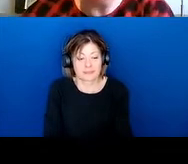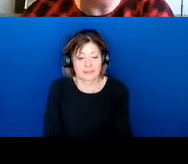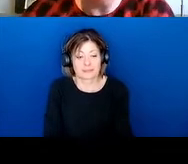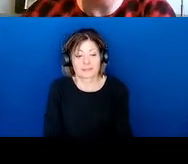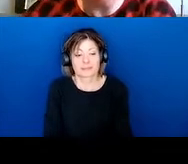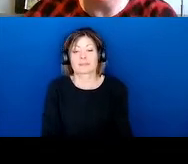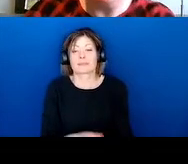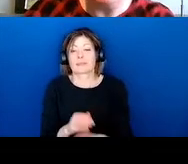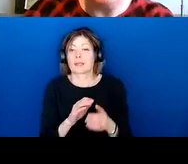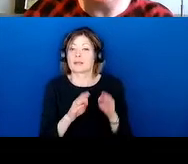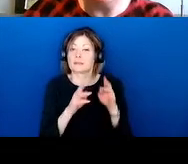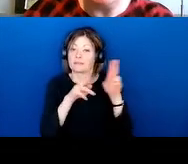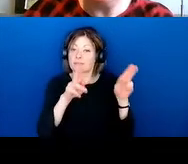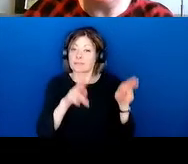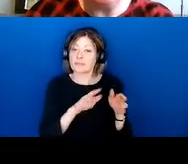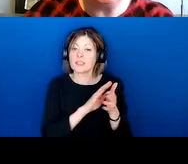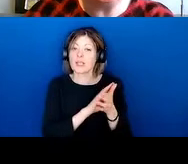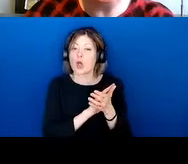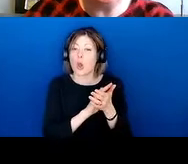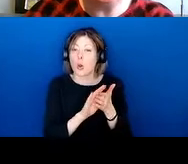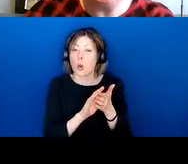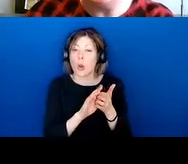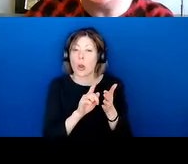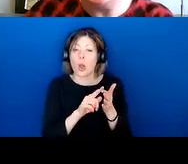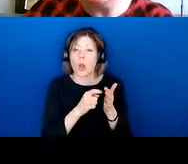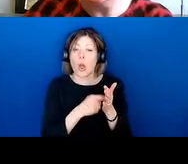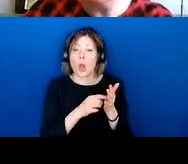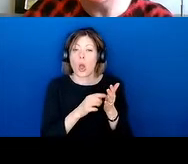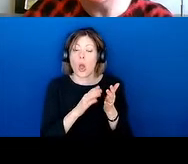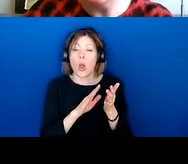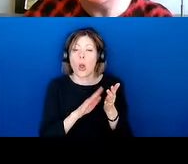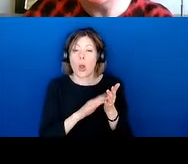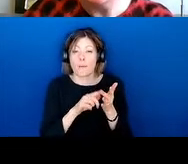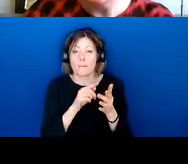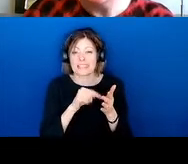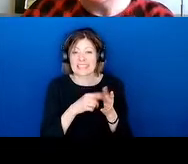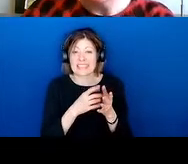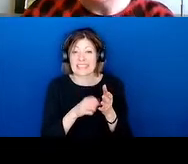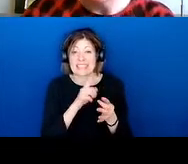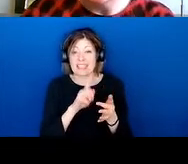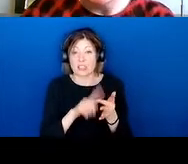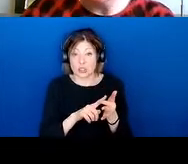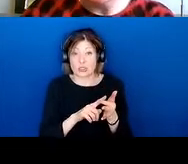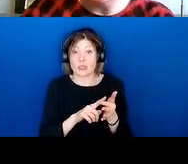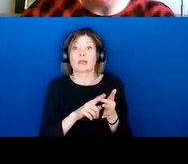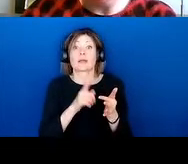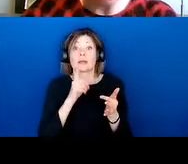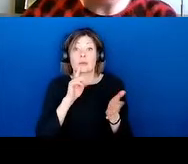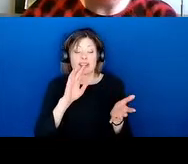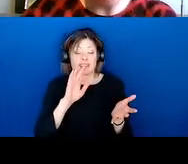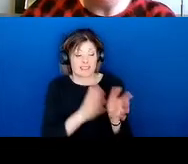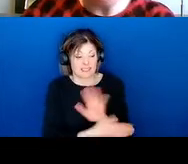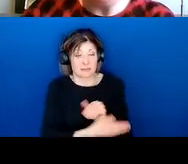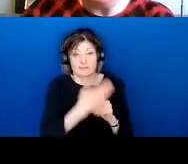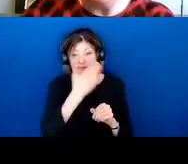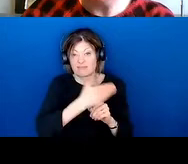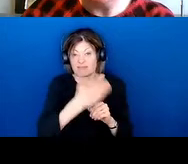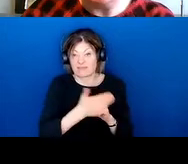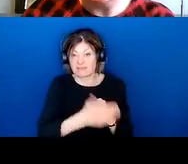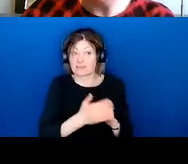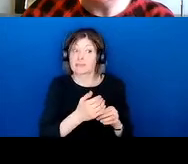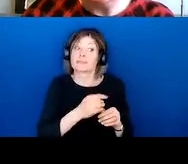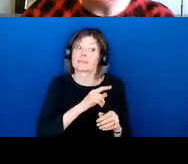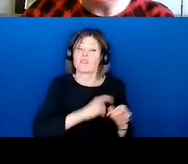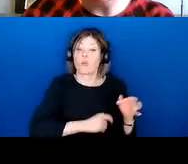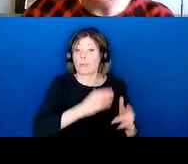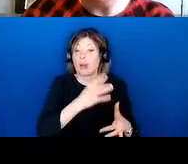reconstructed after being made derelict and chopped up for firewood, the landscape team used timber from the park to